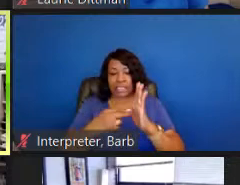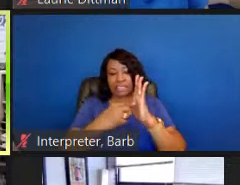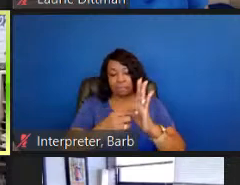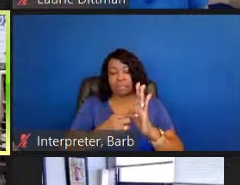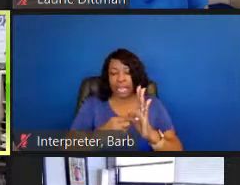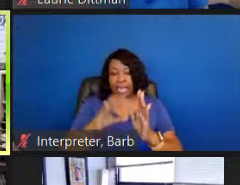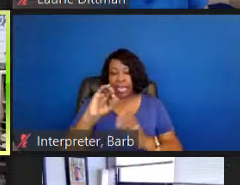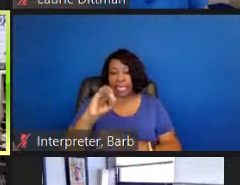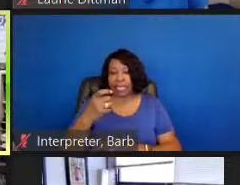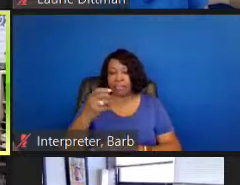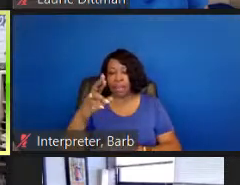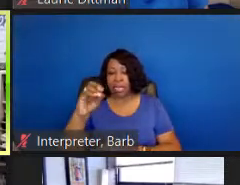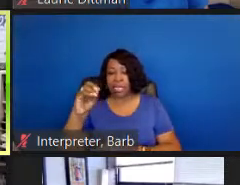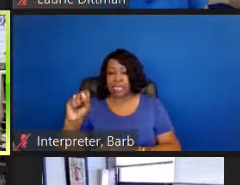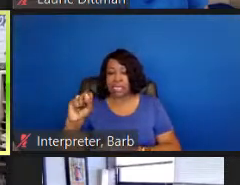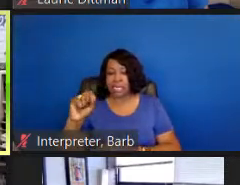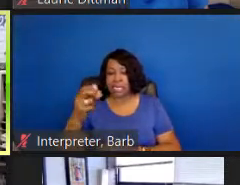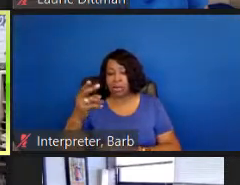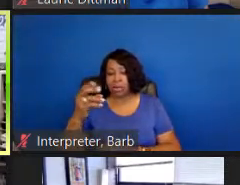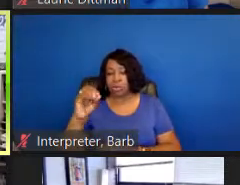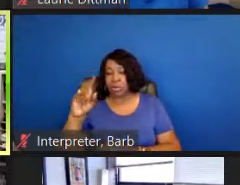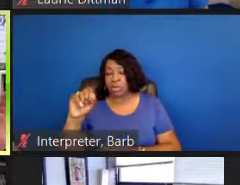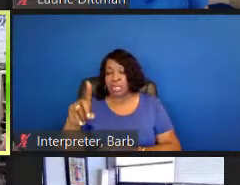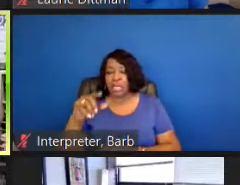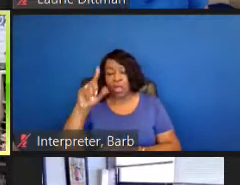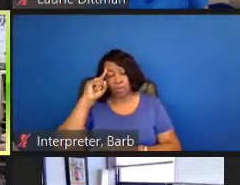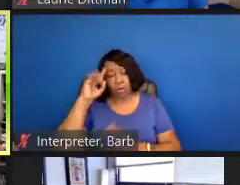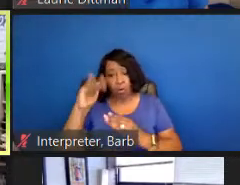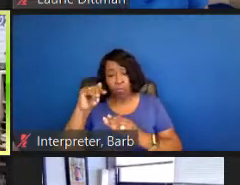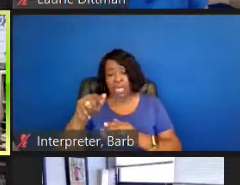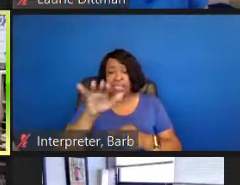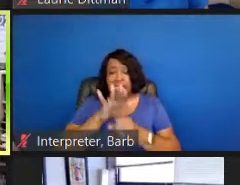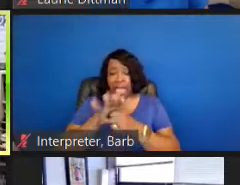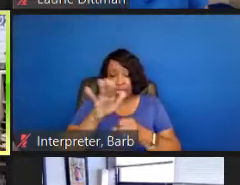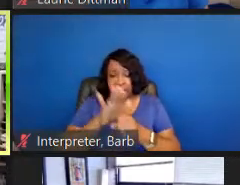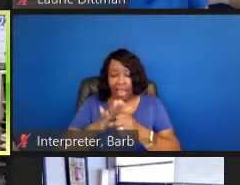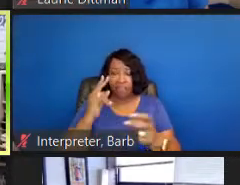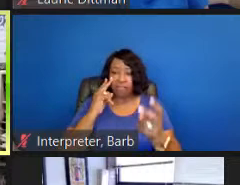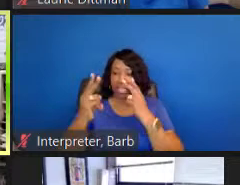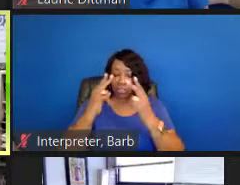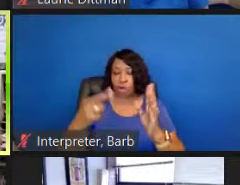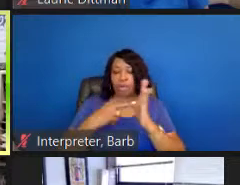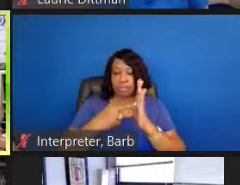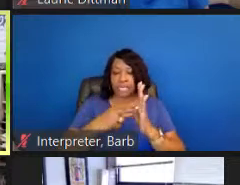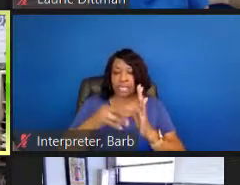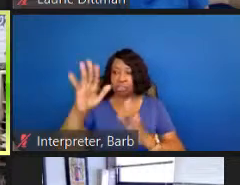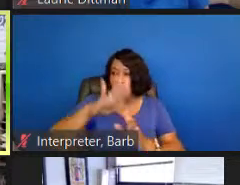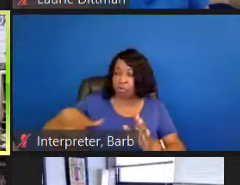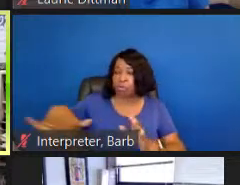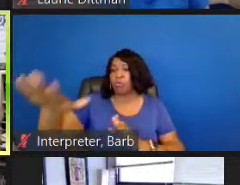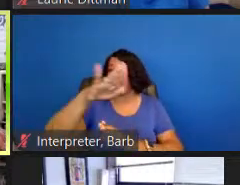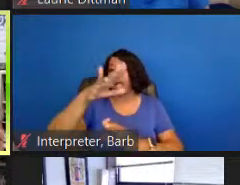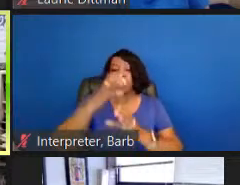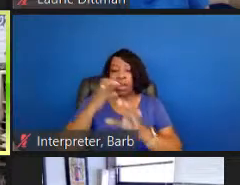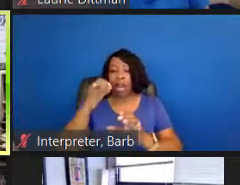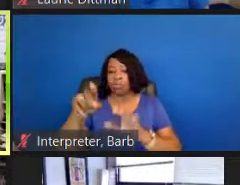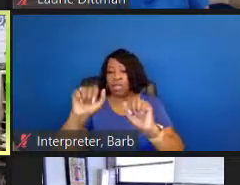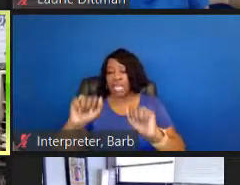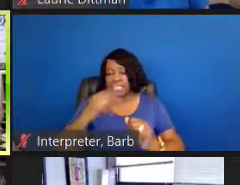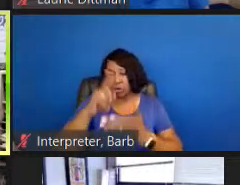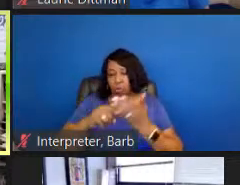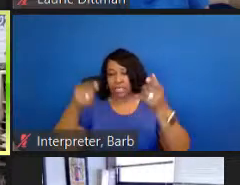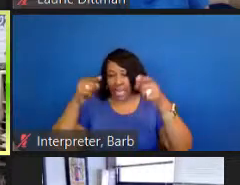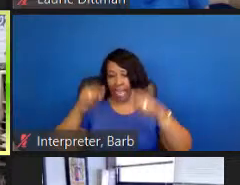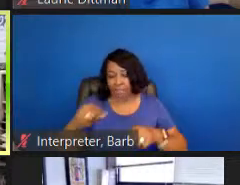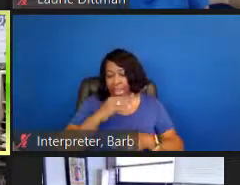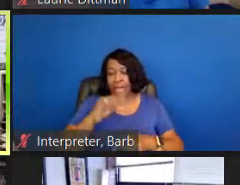Howard. So there's hopefully enough visual representations around the car that you could see what's happening and be